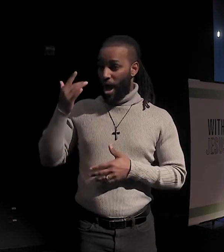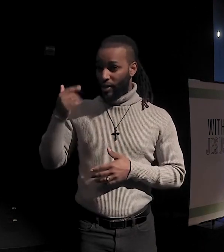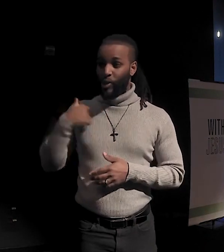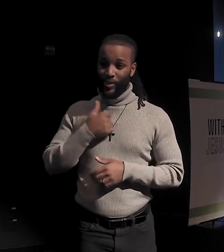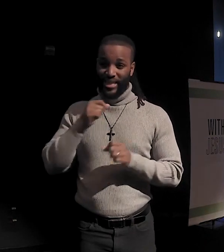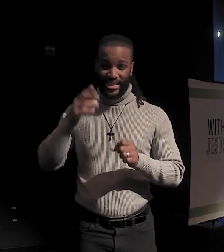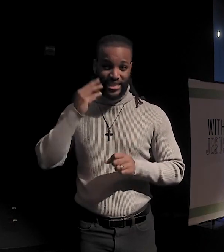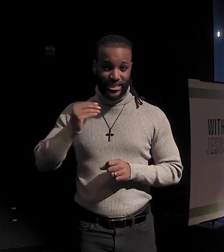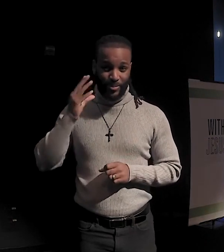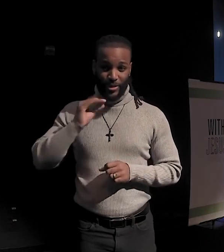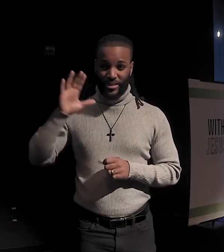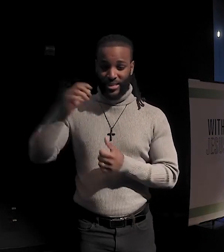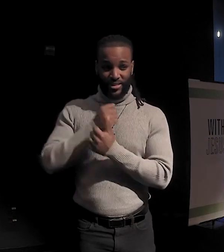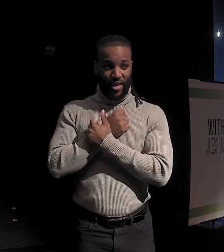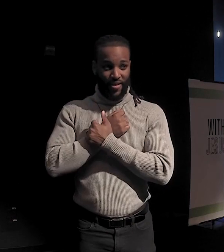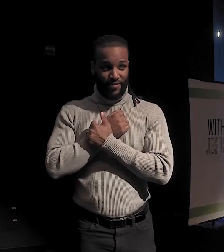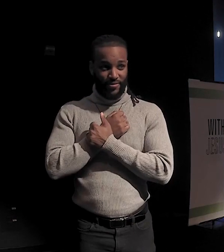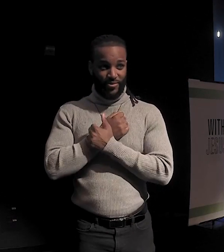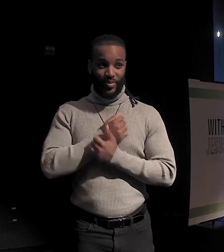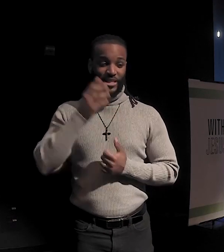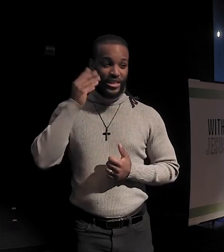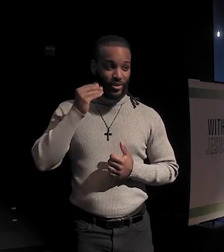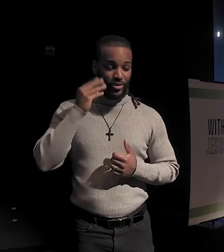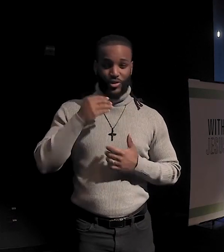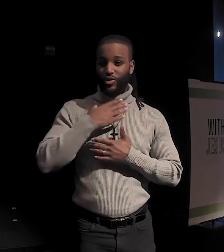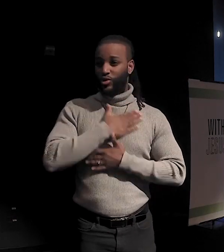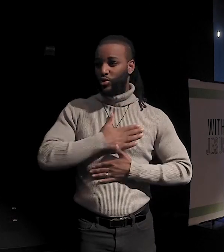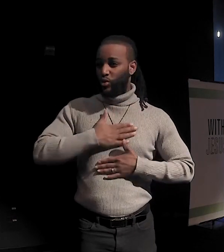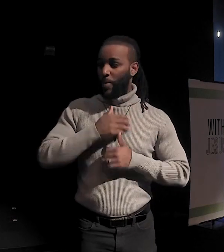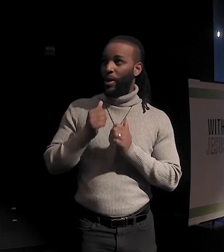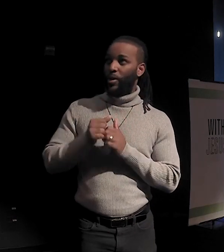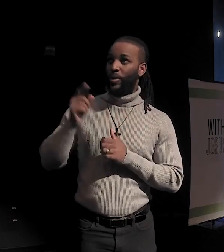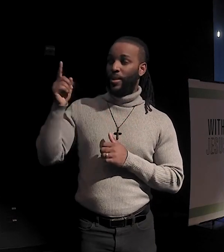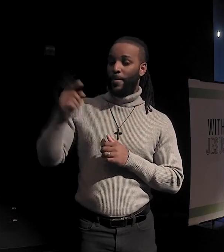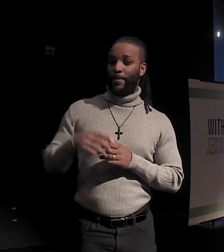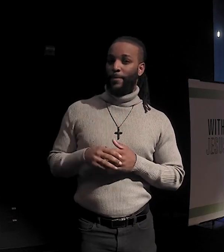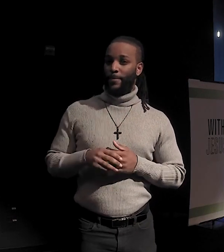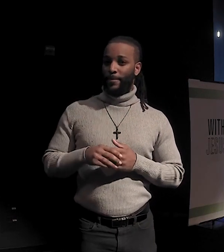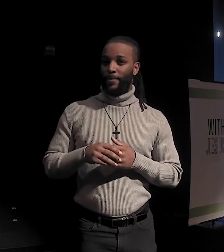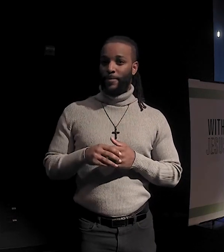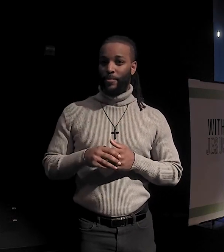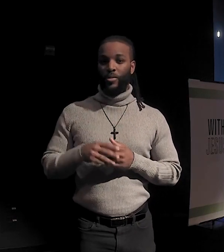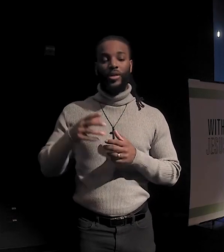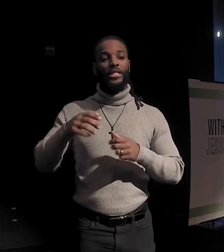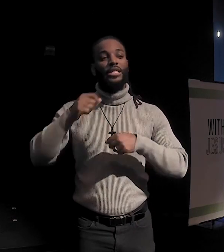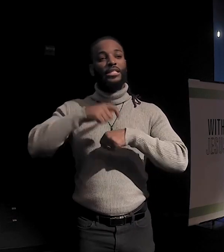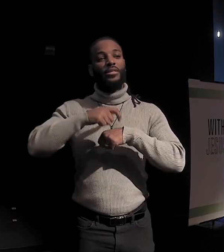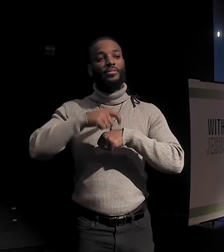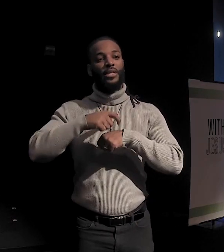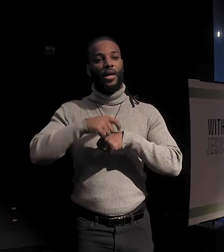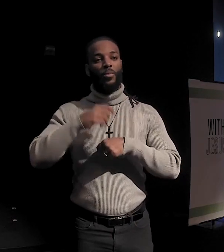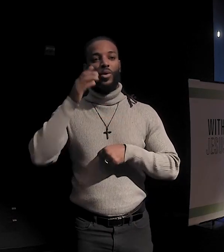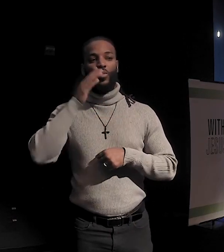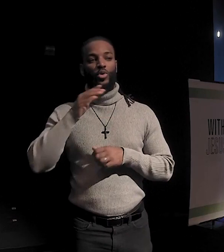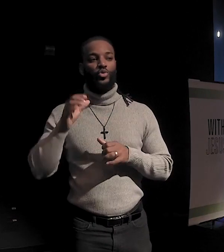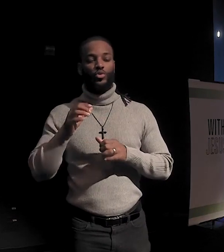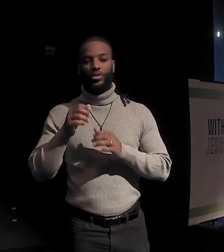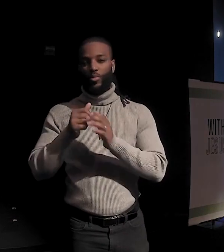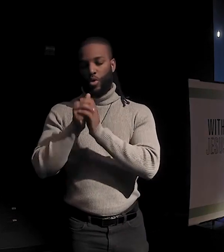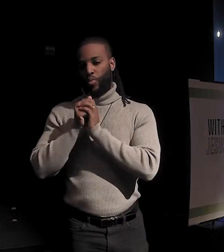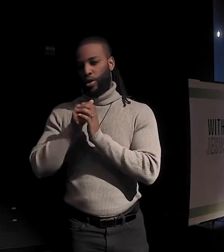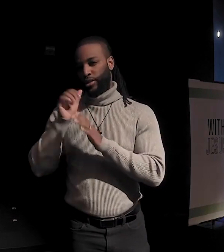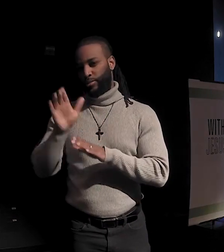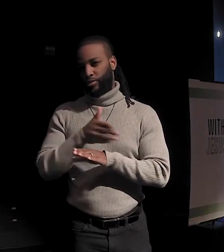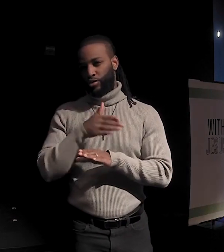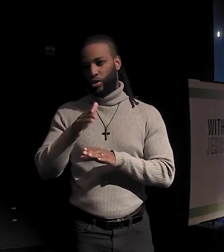experience his love. We experience the joy of being with him. I want to take some time. We're going to do some worship